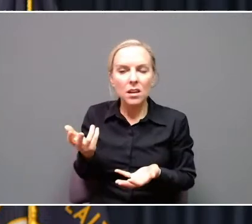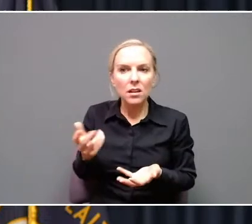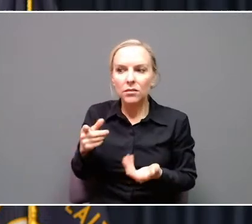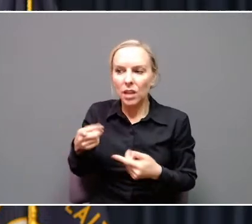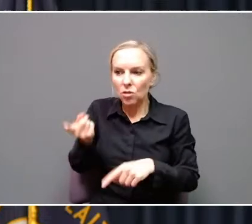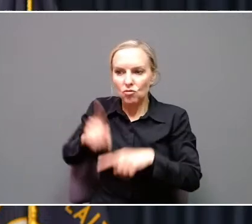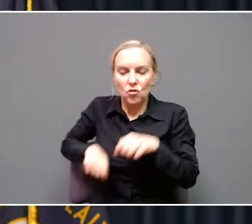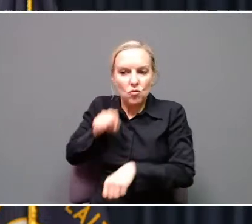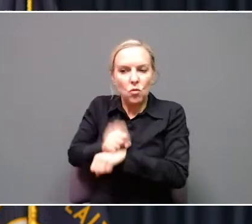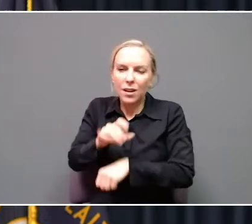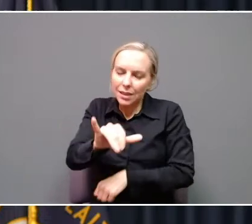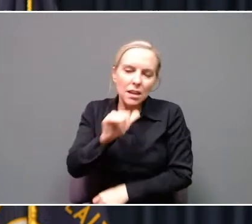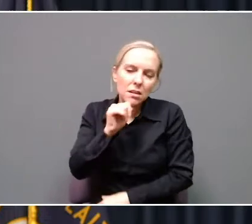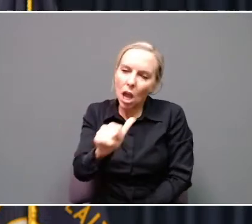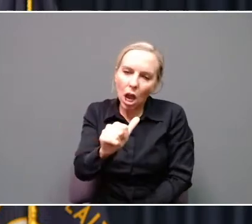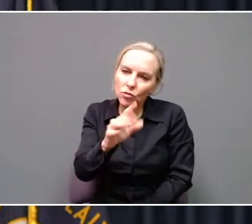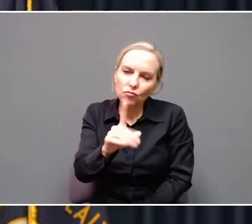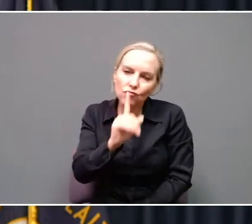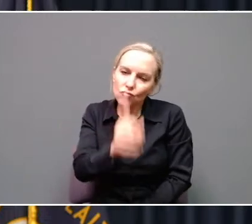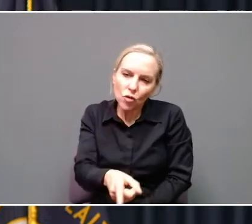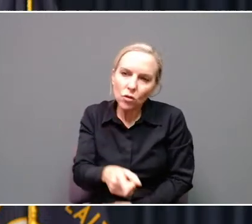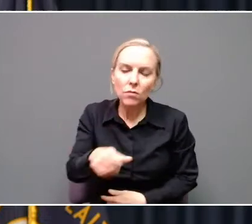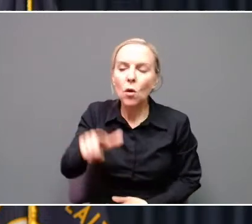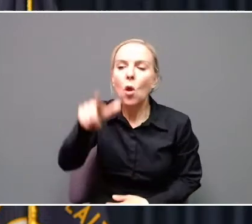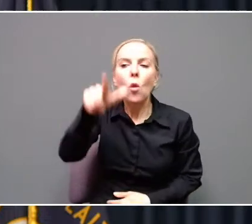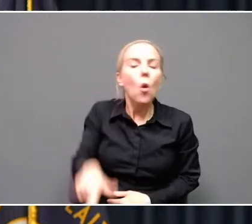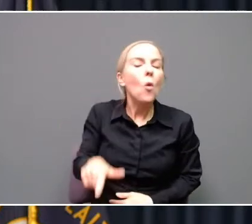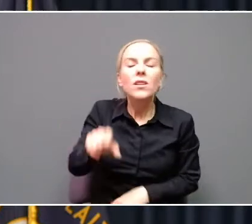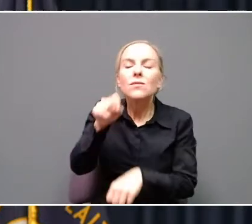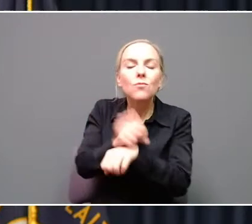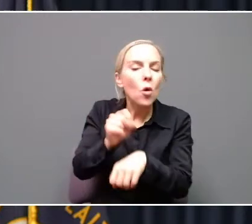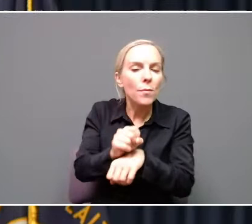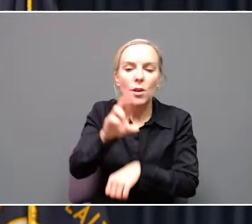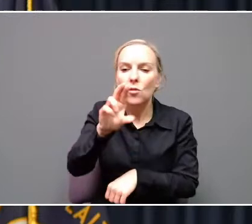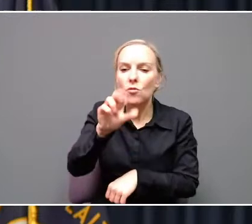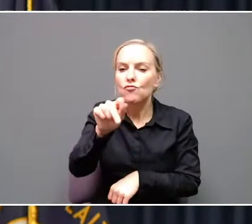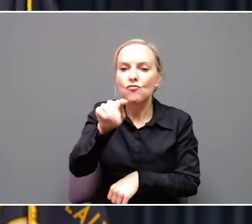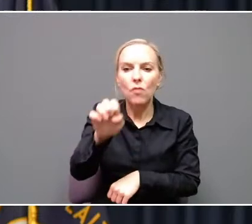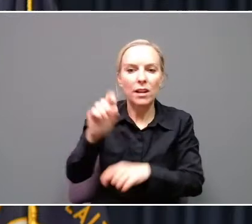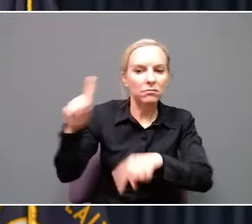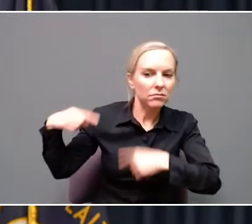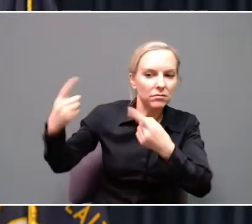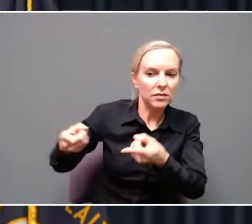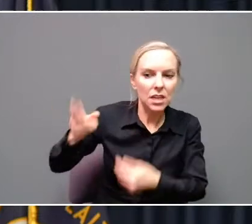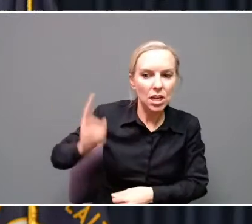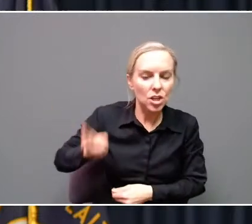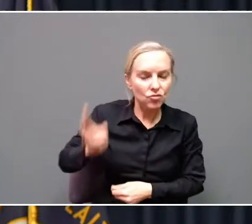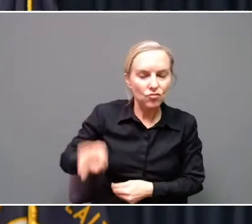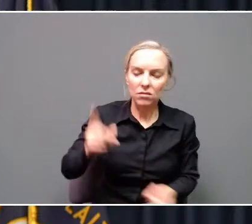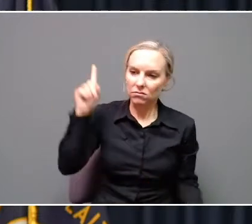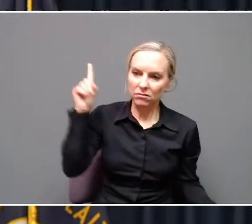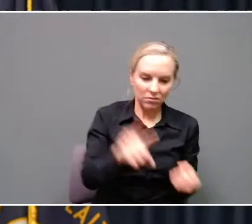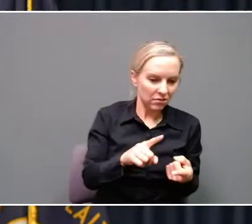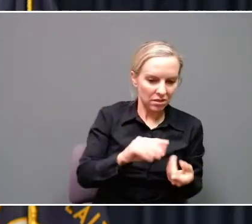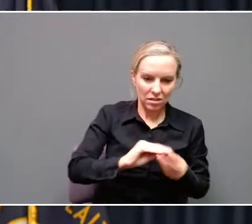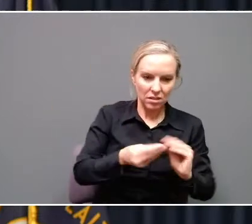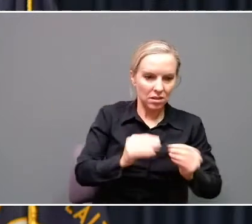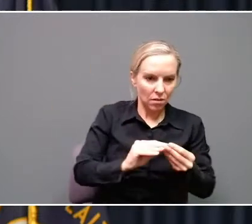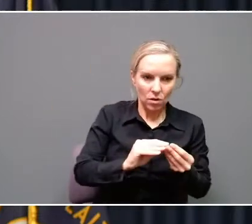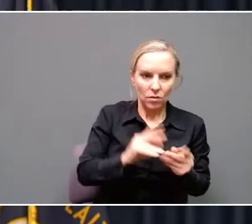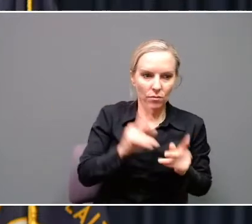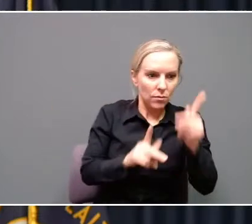Again, lowest unemployment rate in our history, back-to-back months, fewest people on unemployment since May